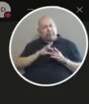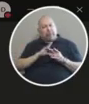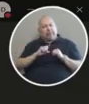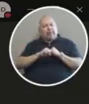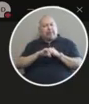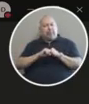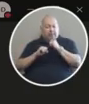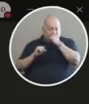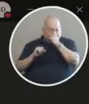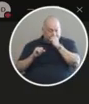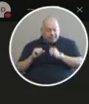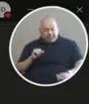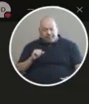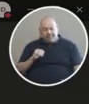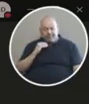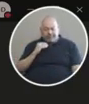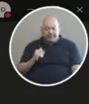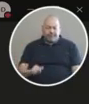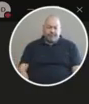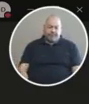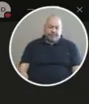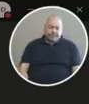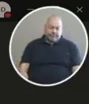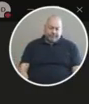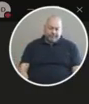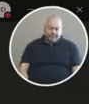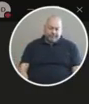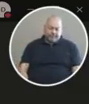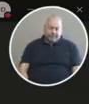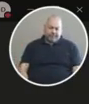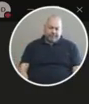campaigning. Mr. Seeberger, go ahead, sir. You have 3 minutes.